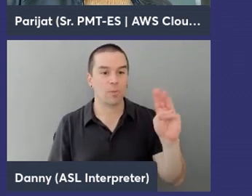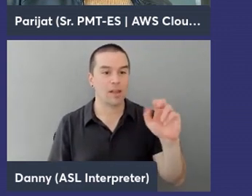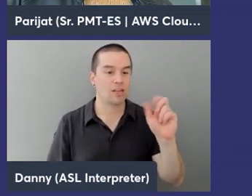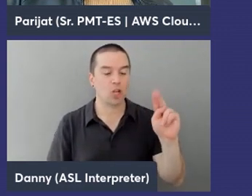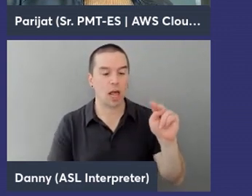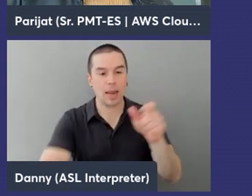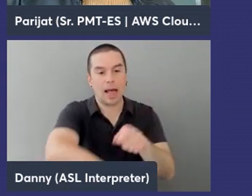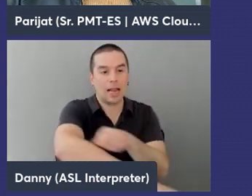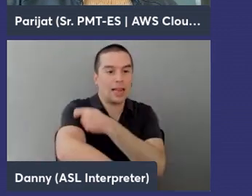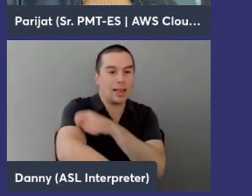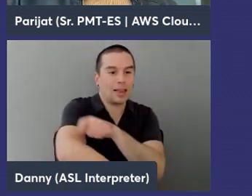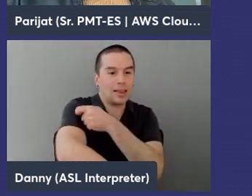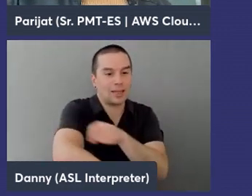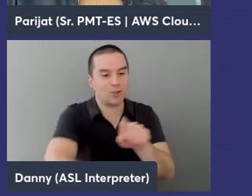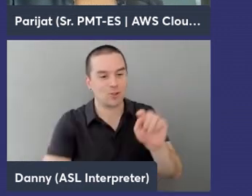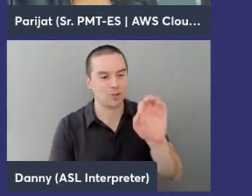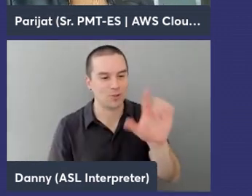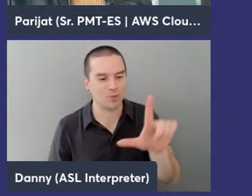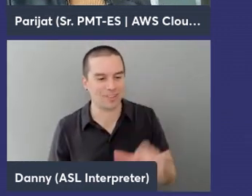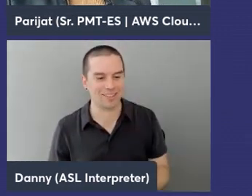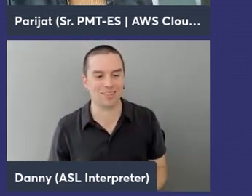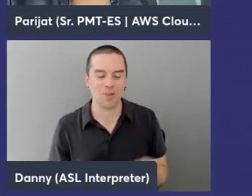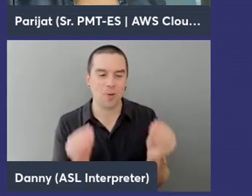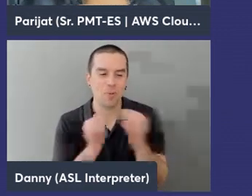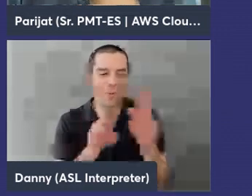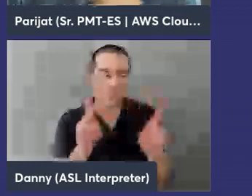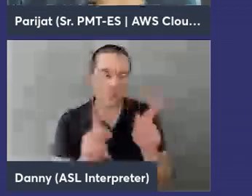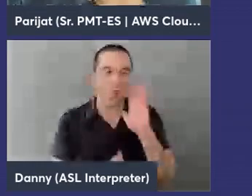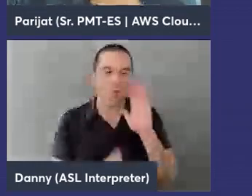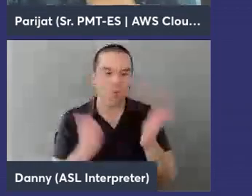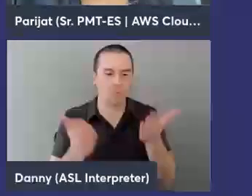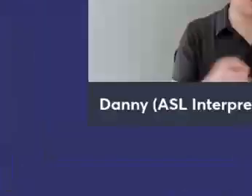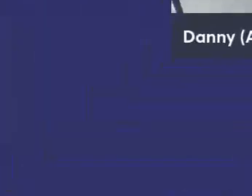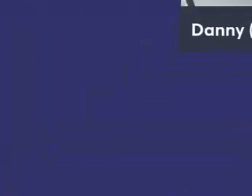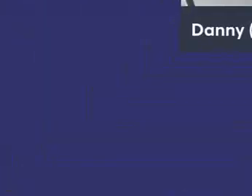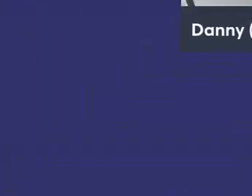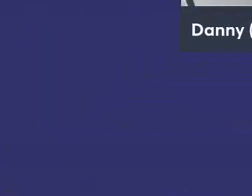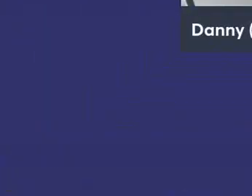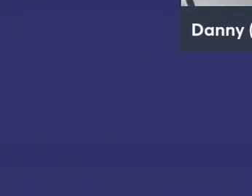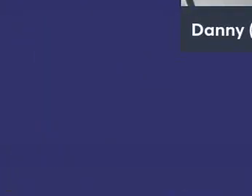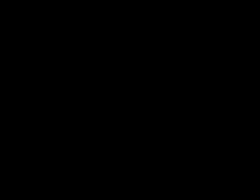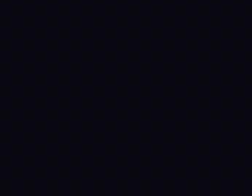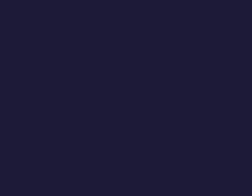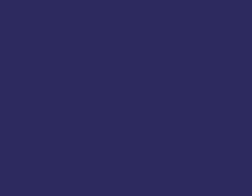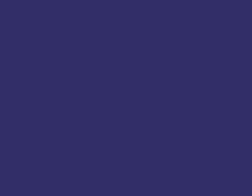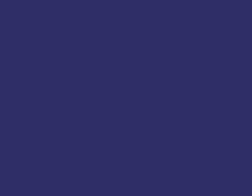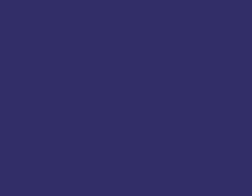Yeah, no problem. Thank you, Julian. Thank you for the opportunity, as always.